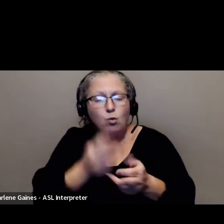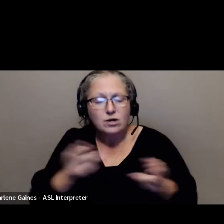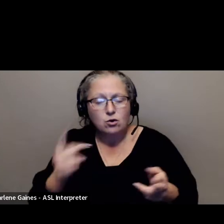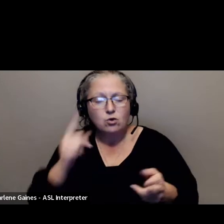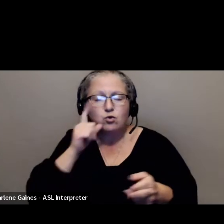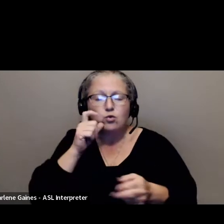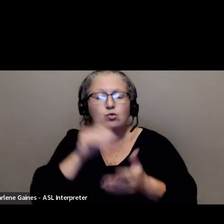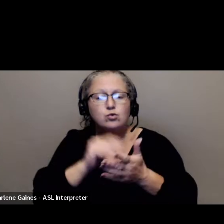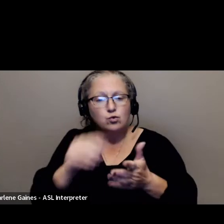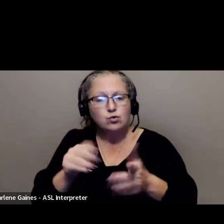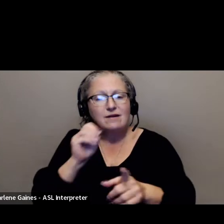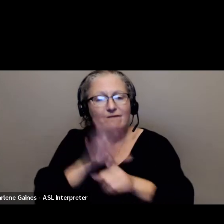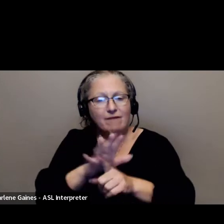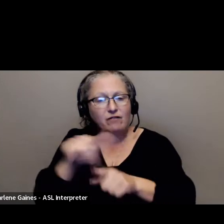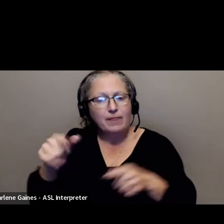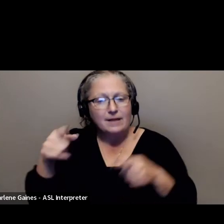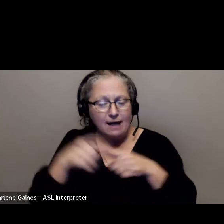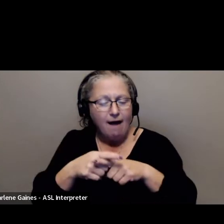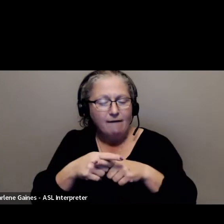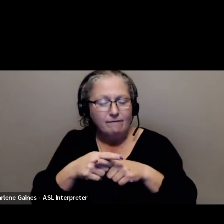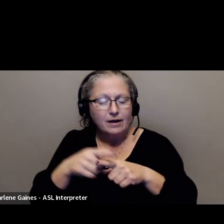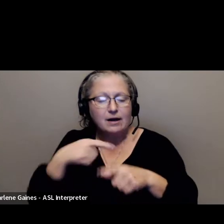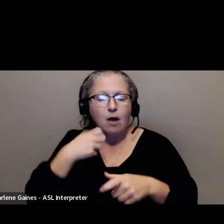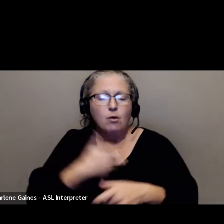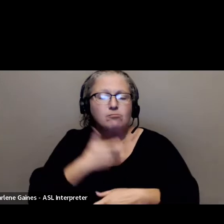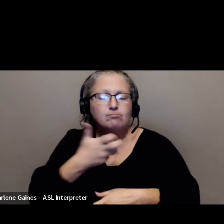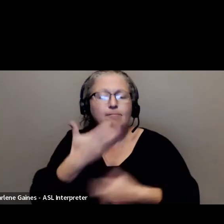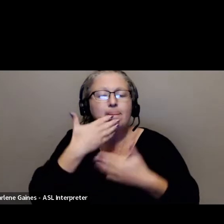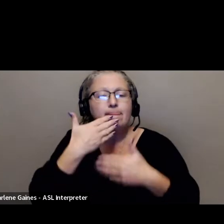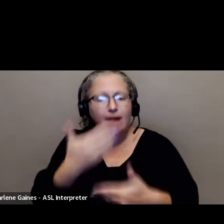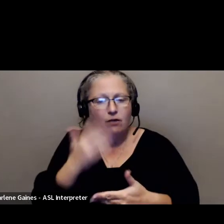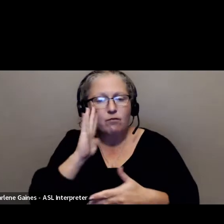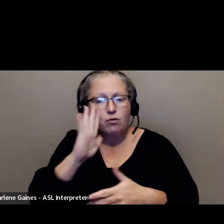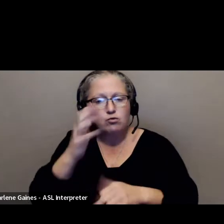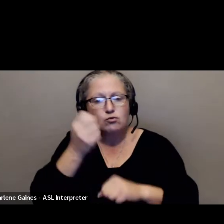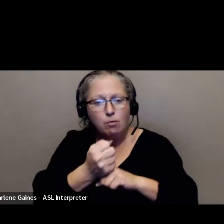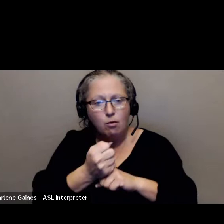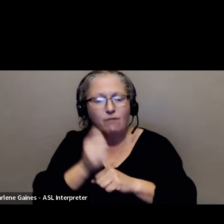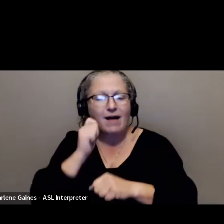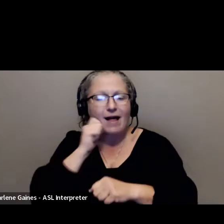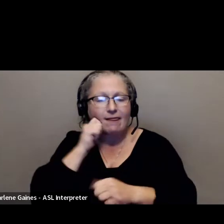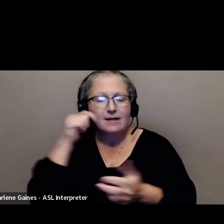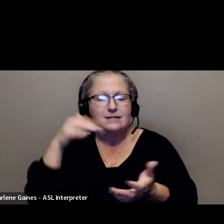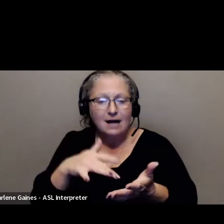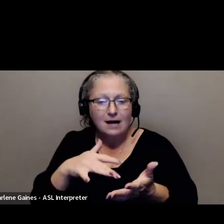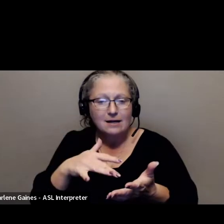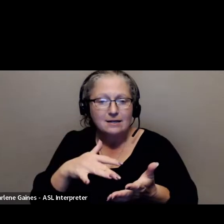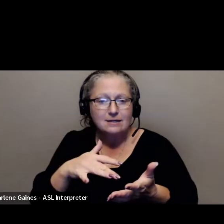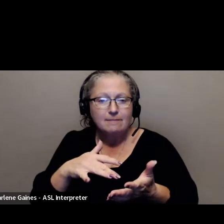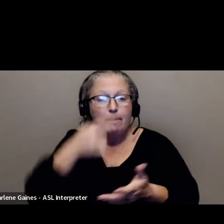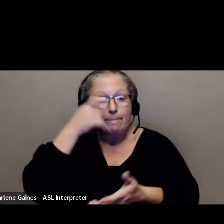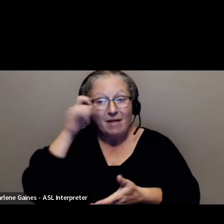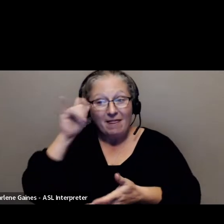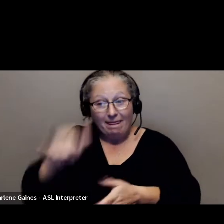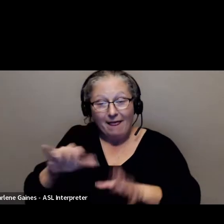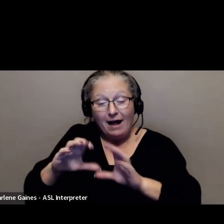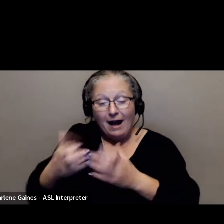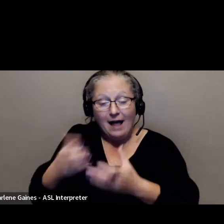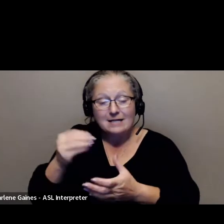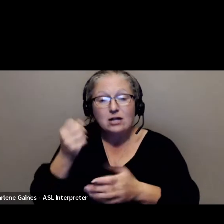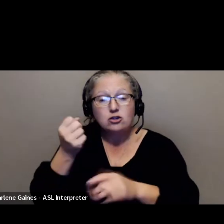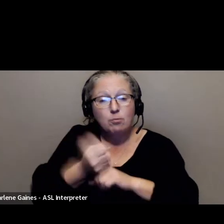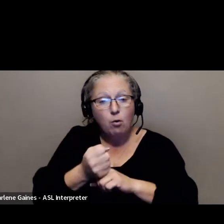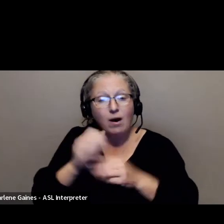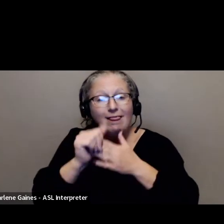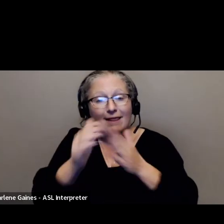conflict. I also want to express gratitude for your support of ethnic studies. It is through such classes and the support of